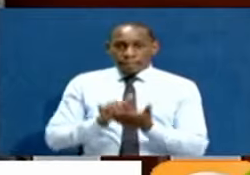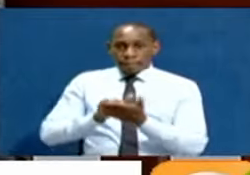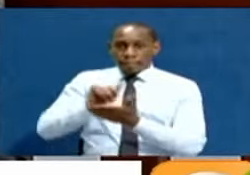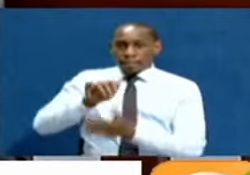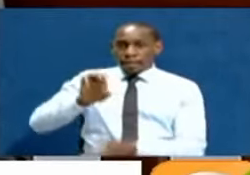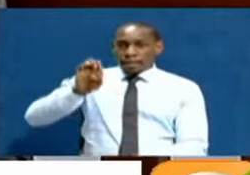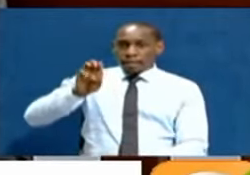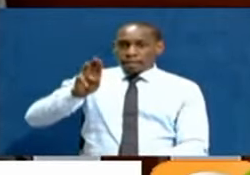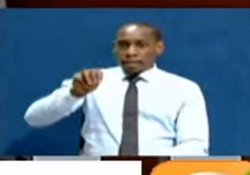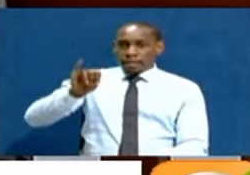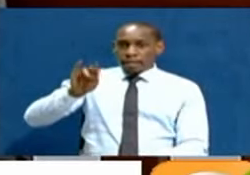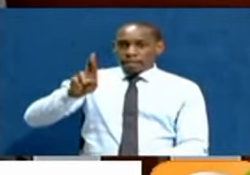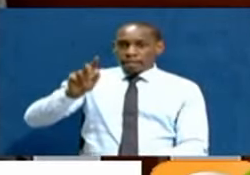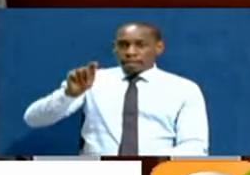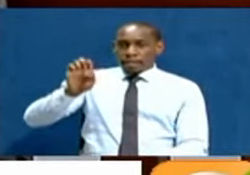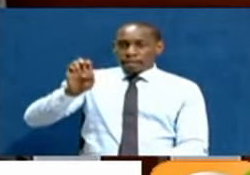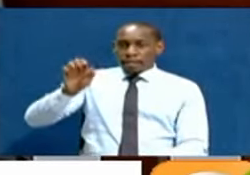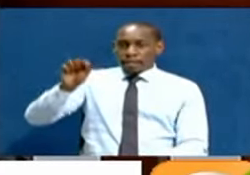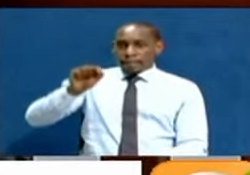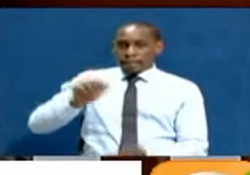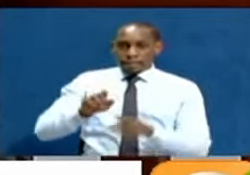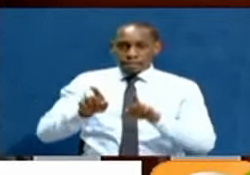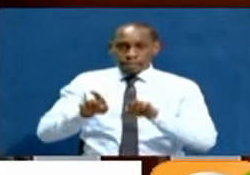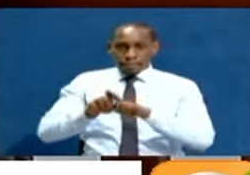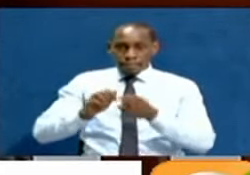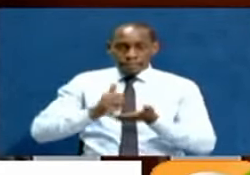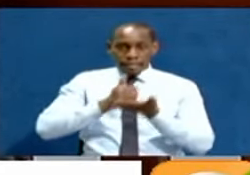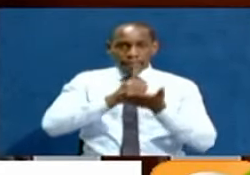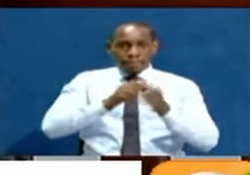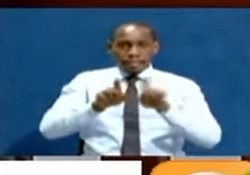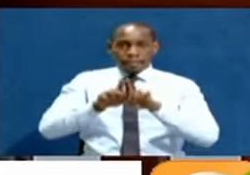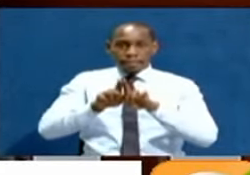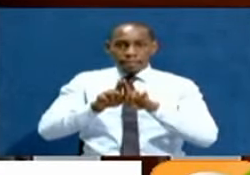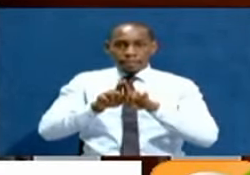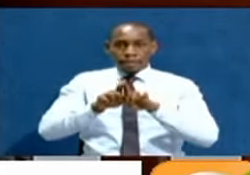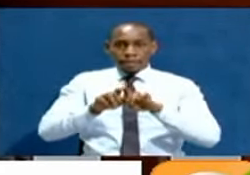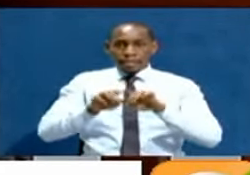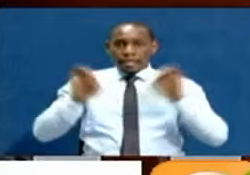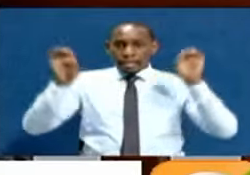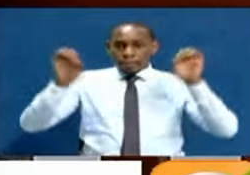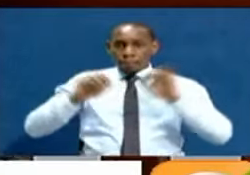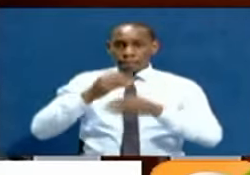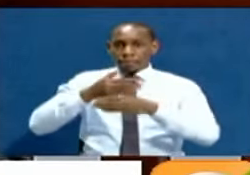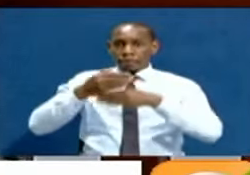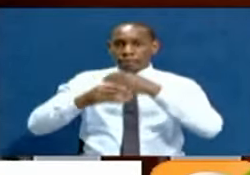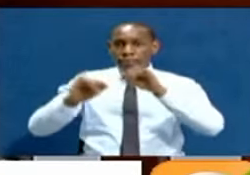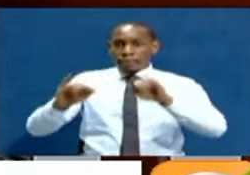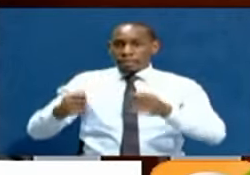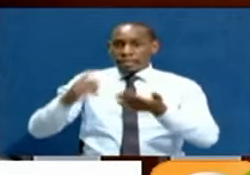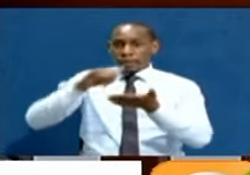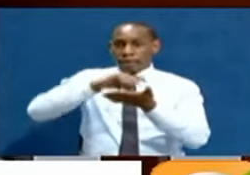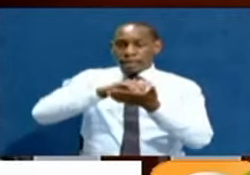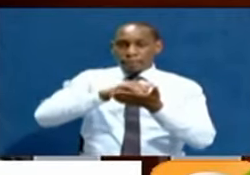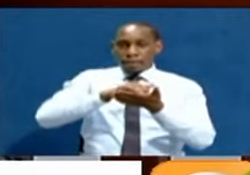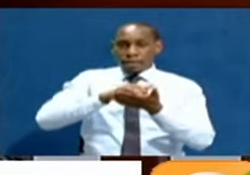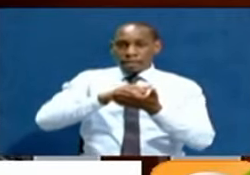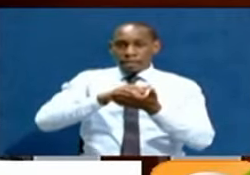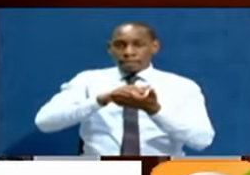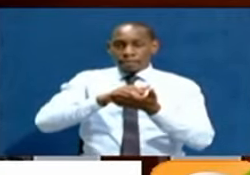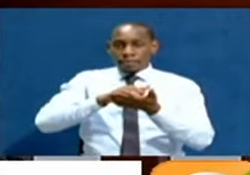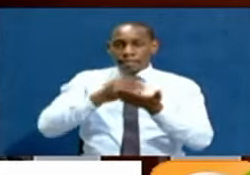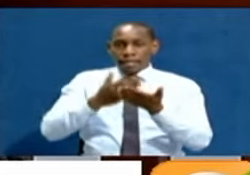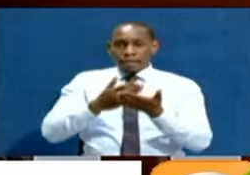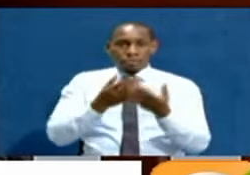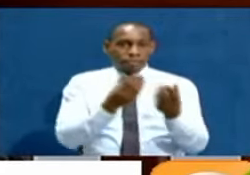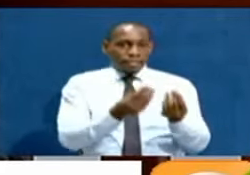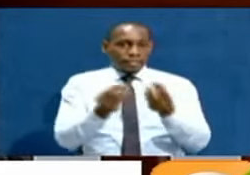Emirates provide the connectivity. And similar thing in Addis, building a new airport, building their fleet. Businesses want to be located where they have